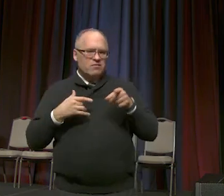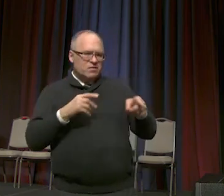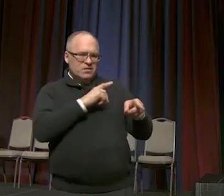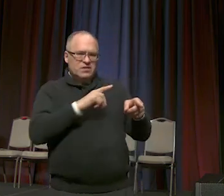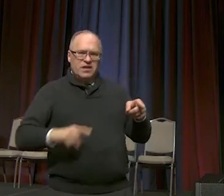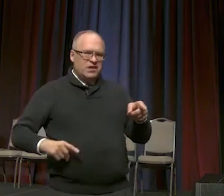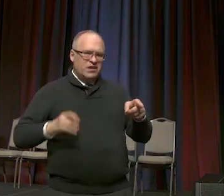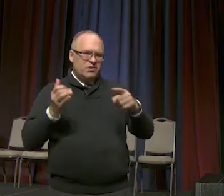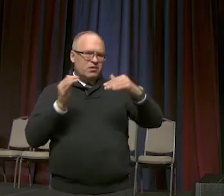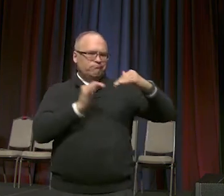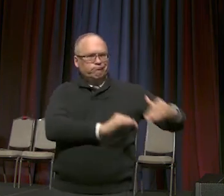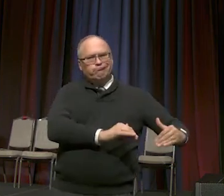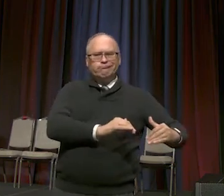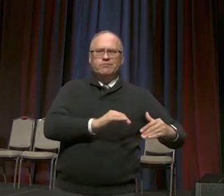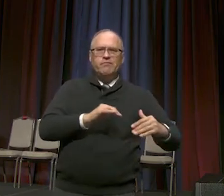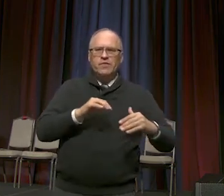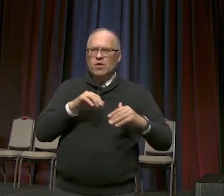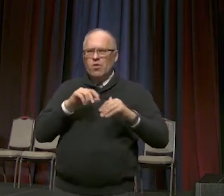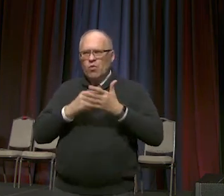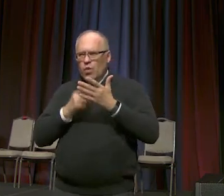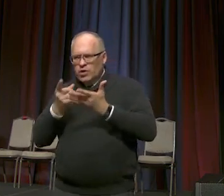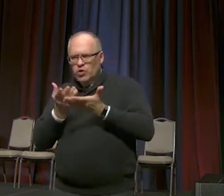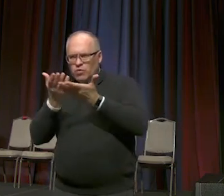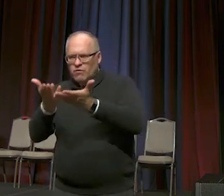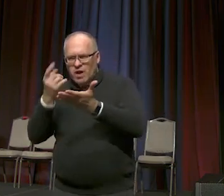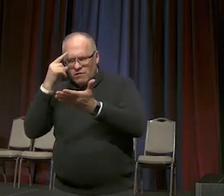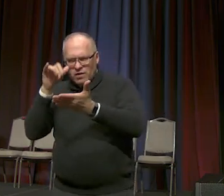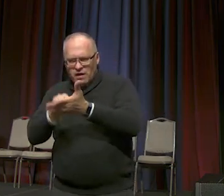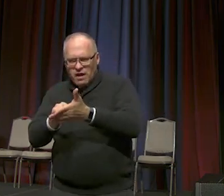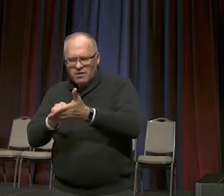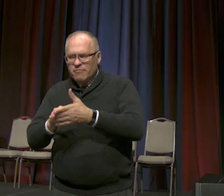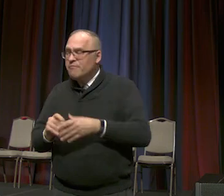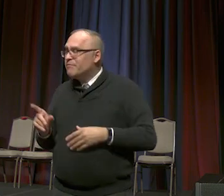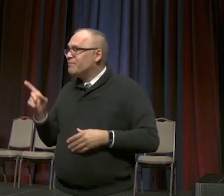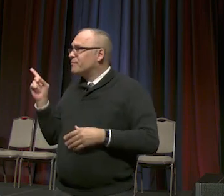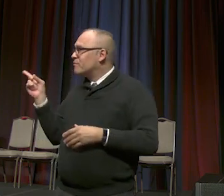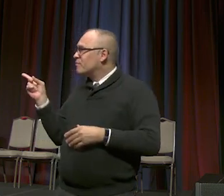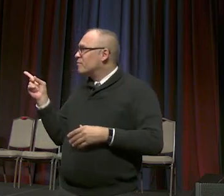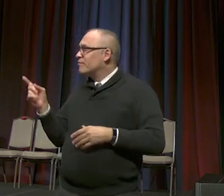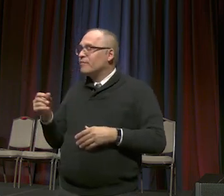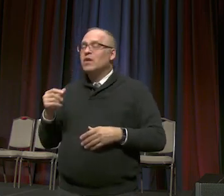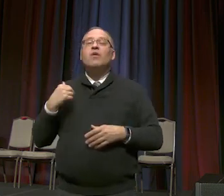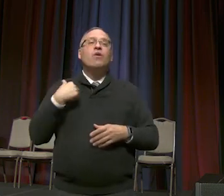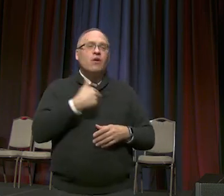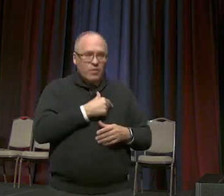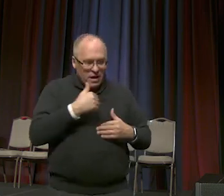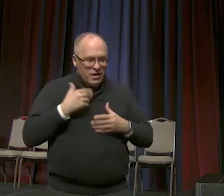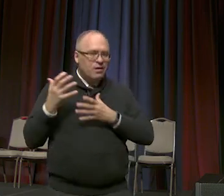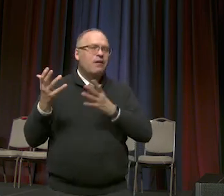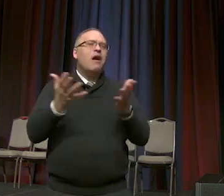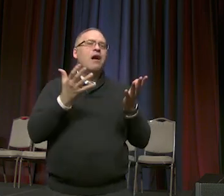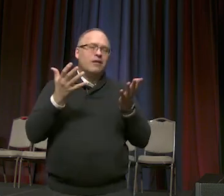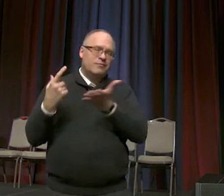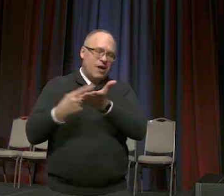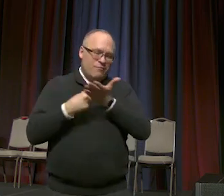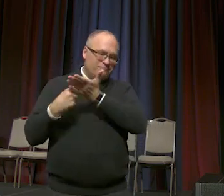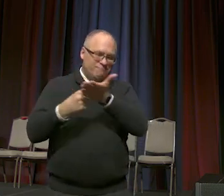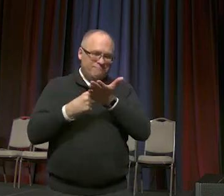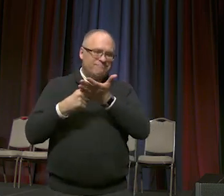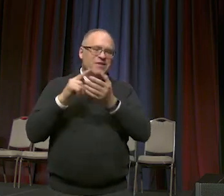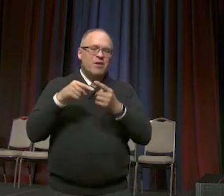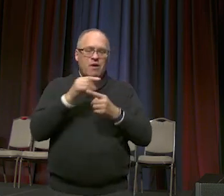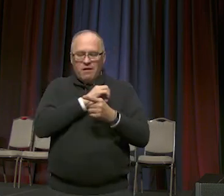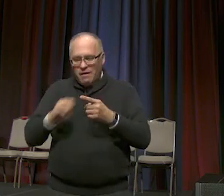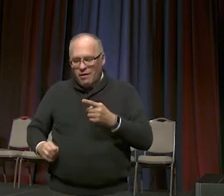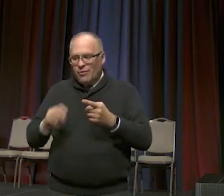curious what you've provided around that. Thank you very much, Sandy. So we had a lot of conversation about elders and deacons,